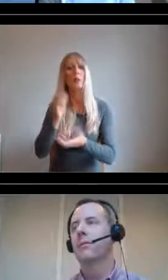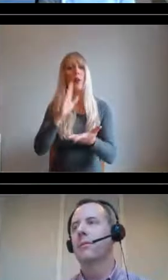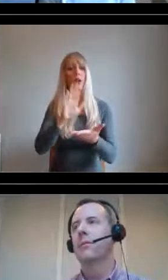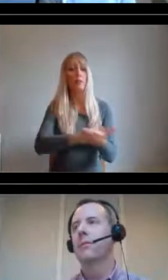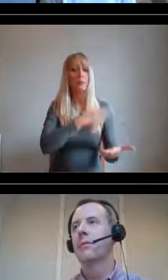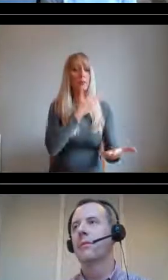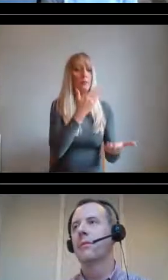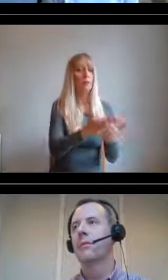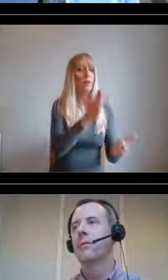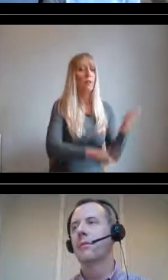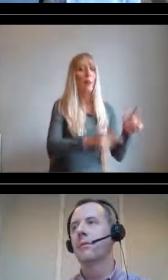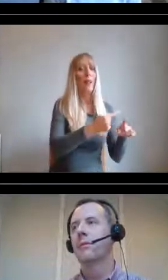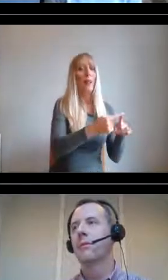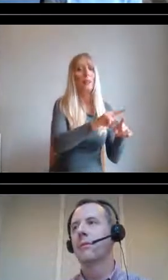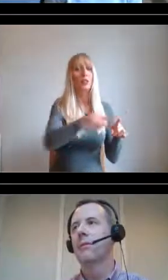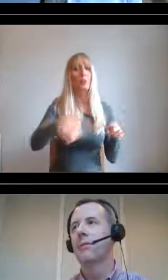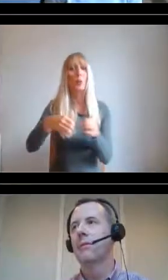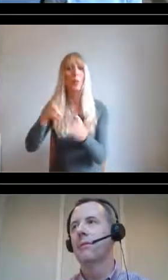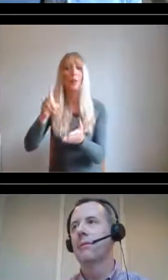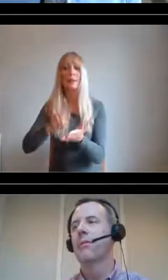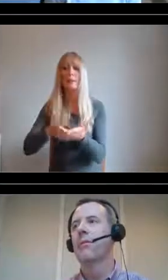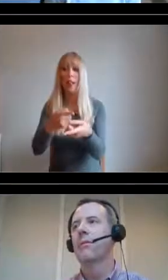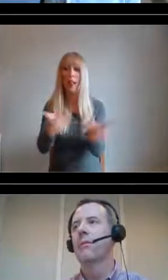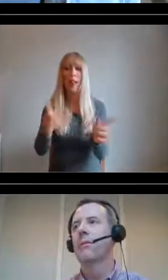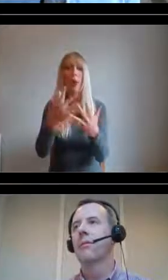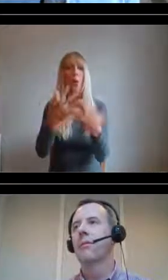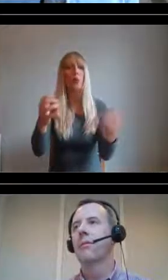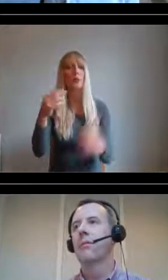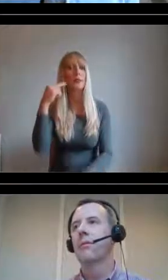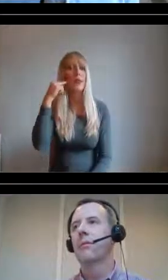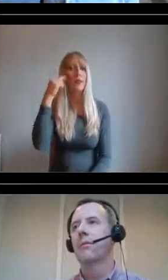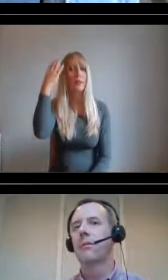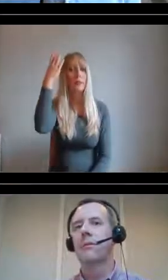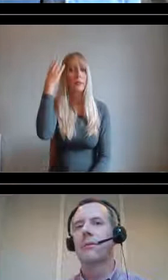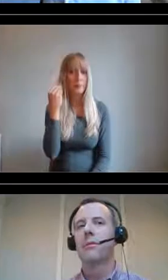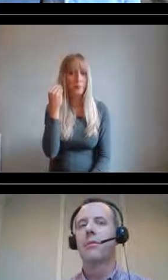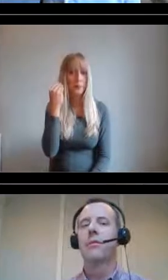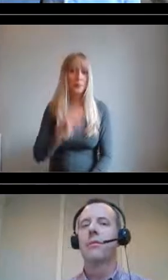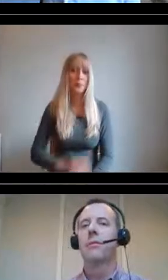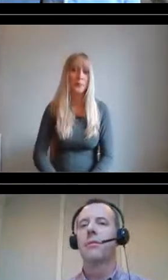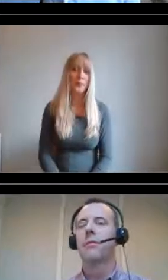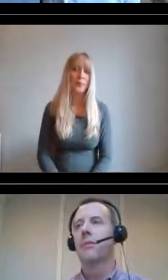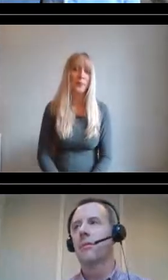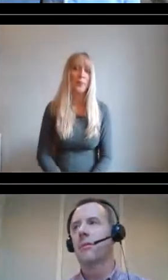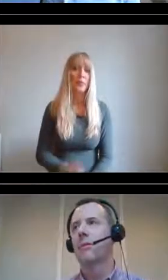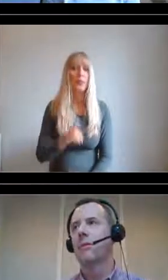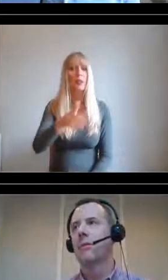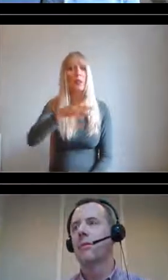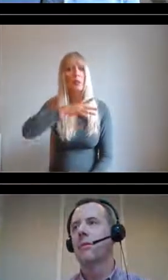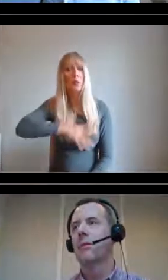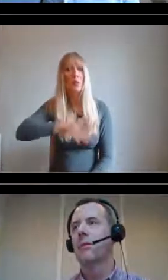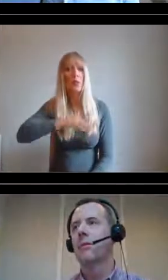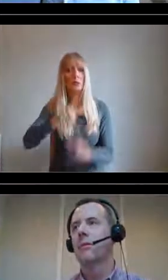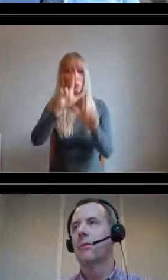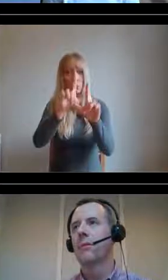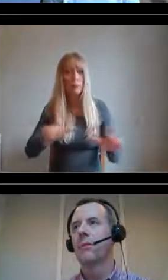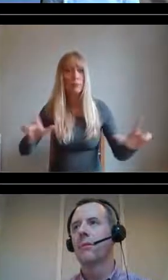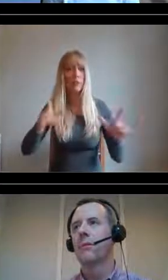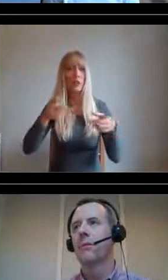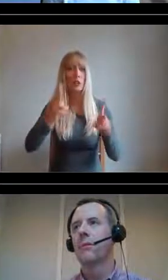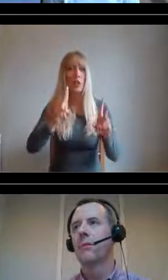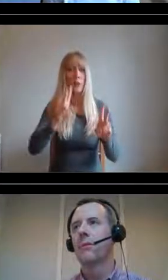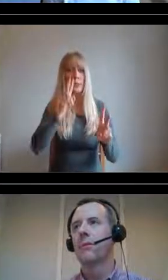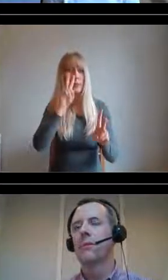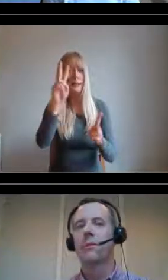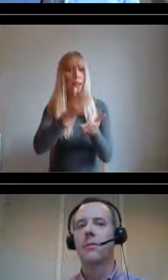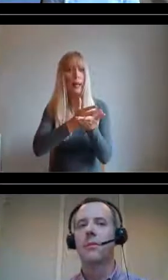language translation for those in attendance who are deaf or have hearing impairments. Should you wish to expand the view of the